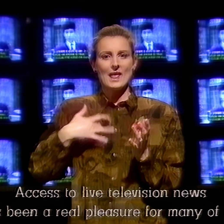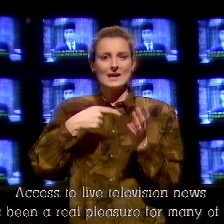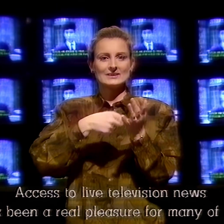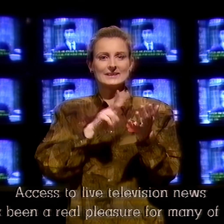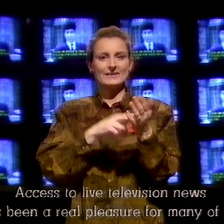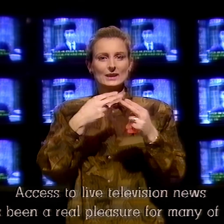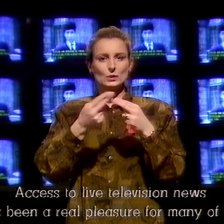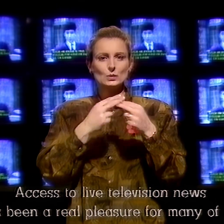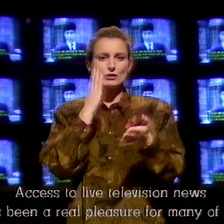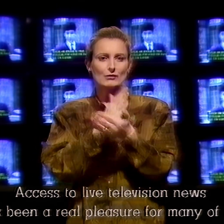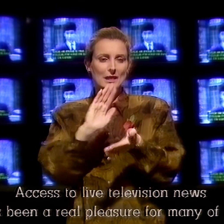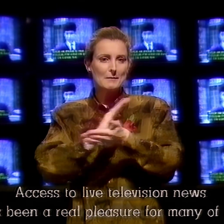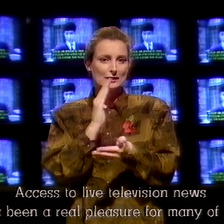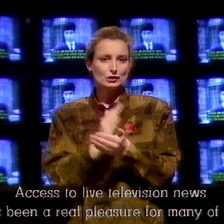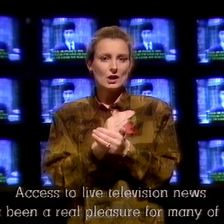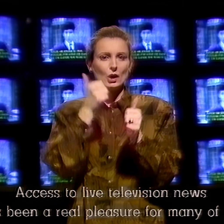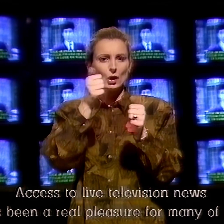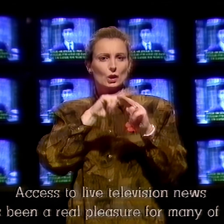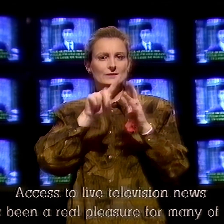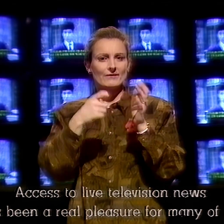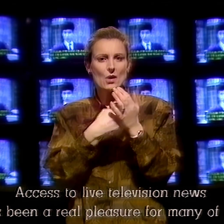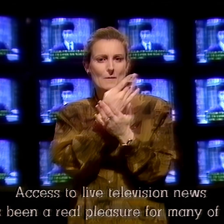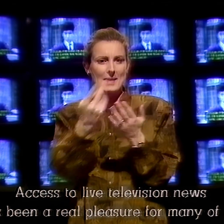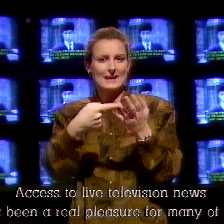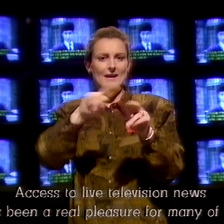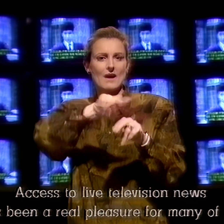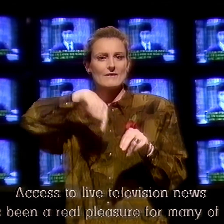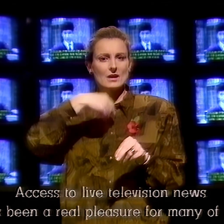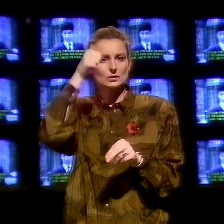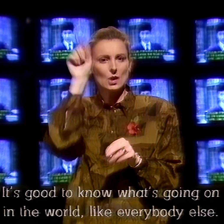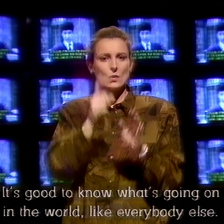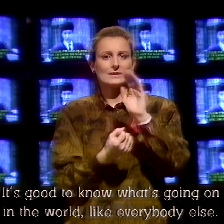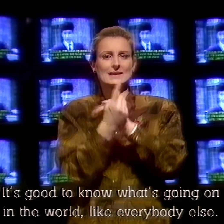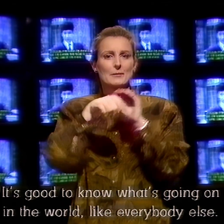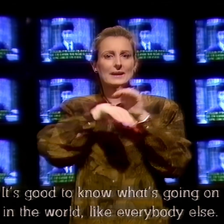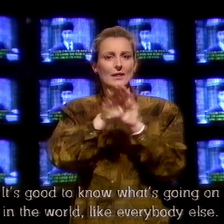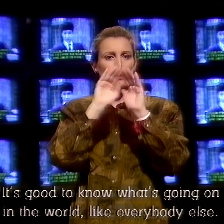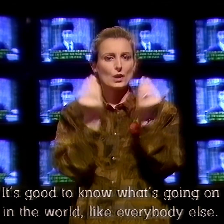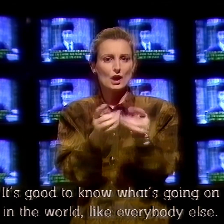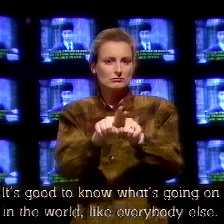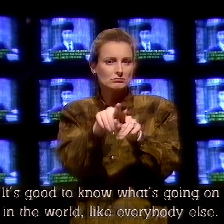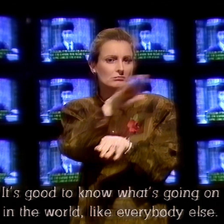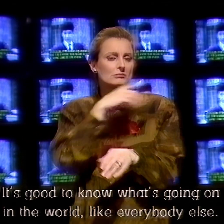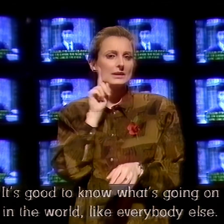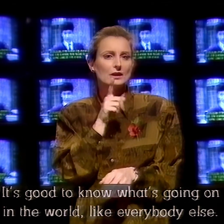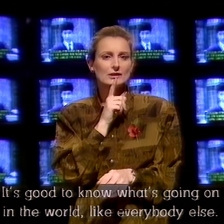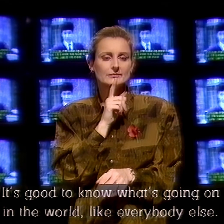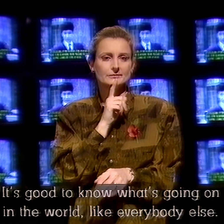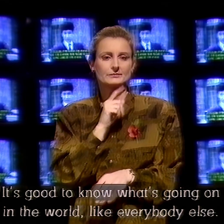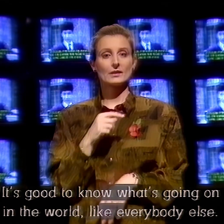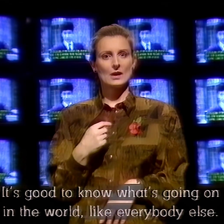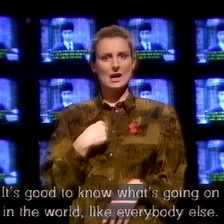Access to live television news has been a real pleasure for many of us. It's good to know what's going on in the world like everybody else.